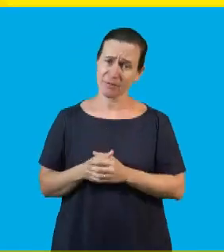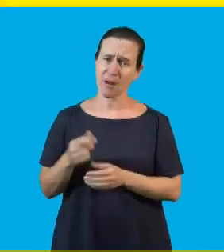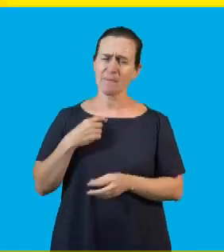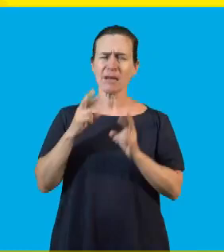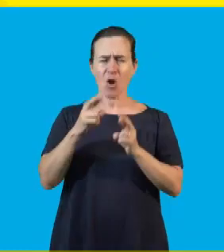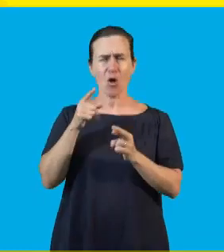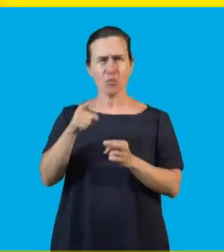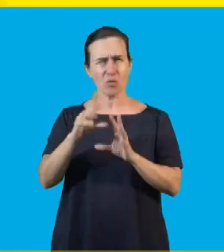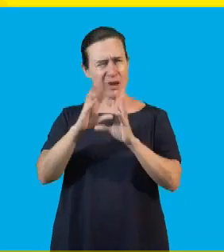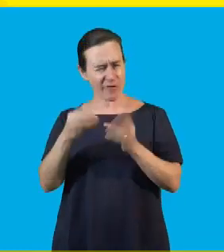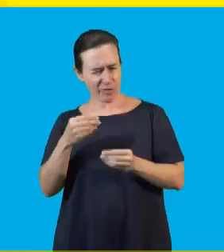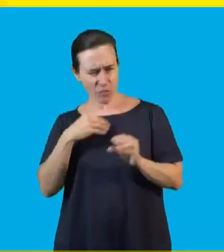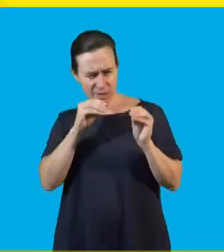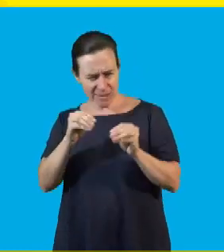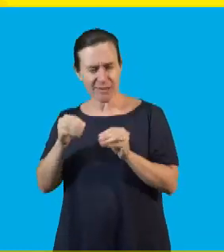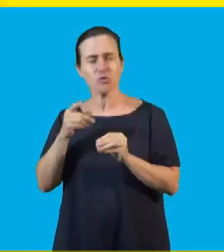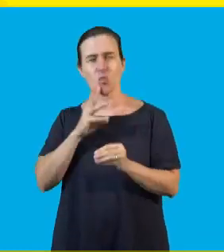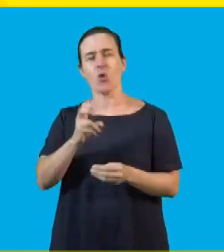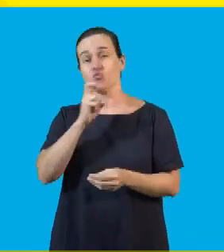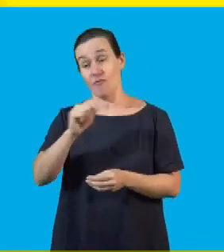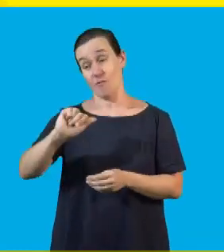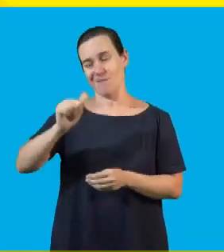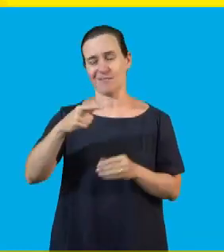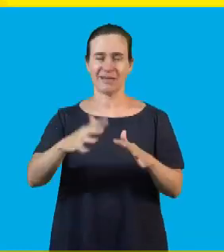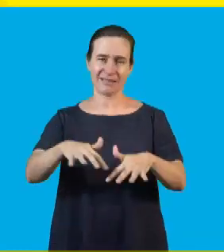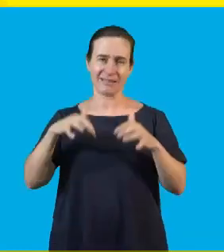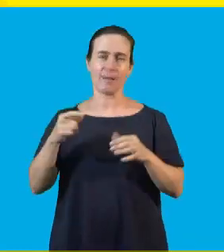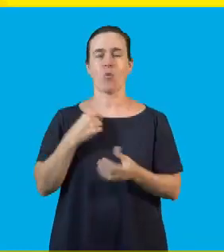and I hope that you will take what you learned today into your next exam